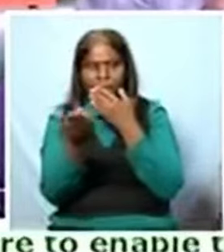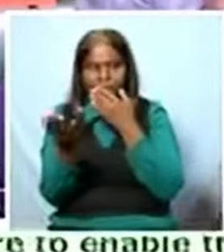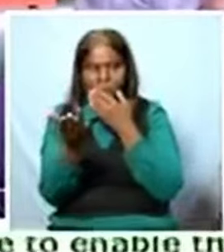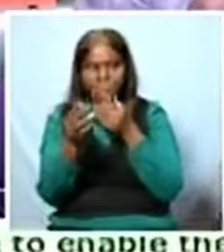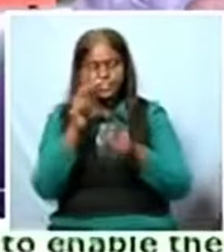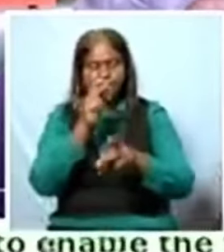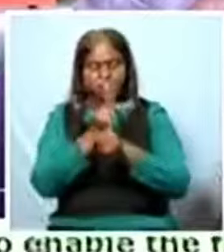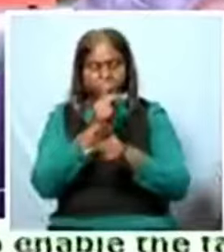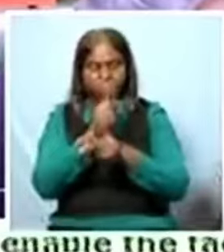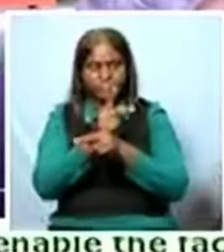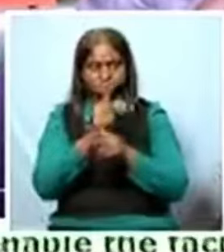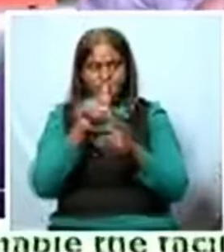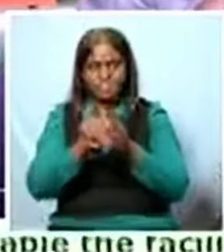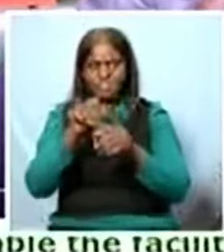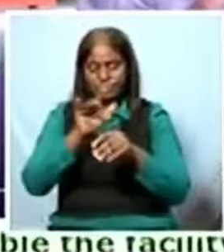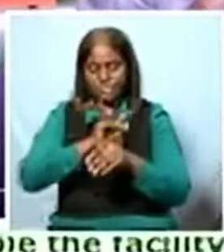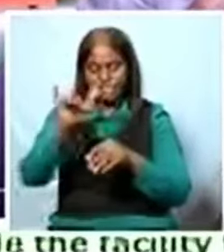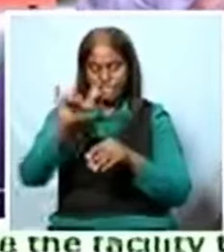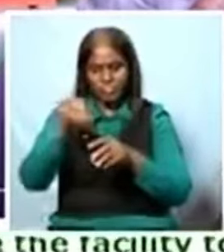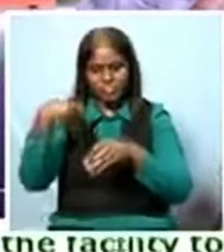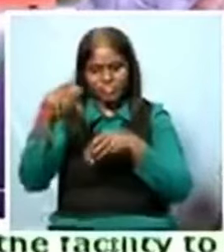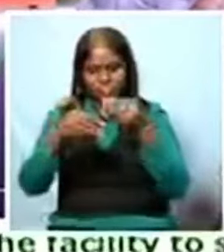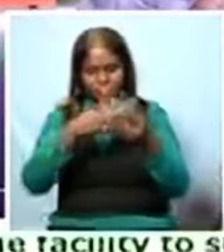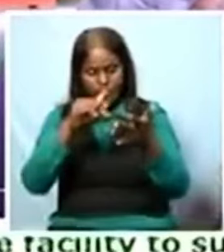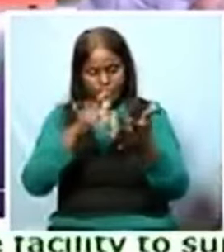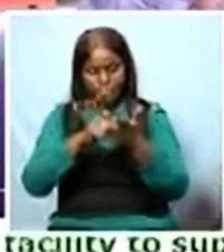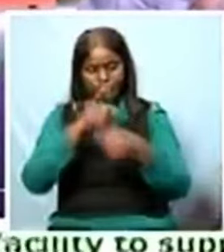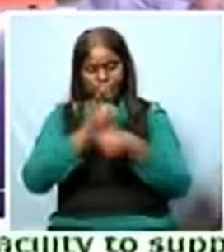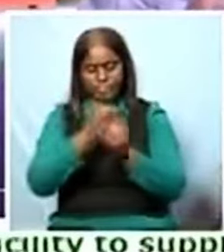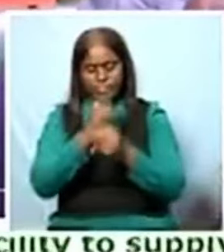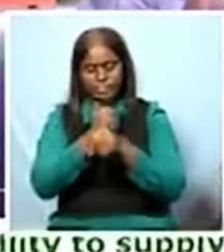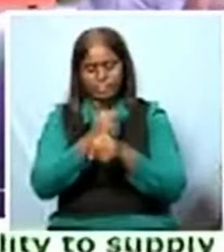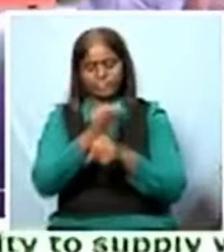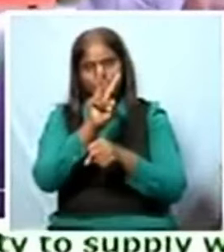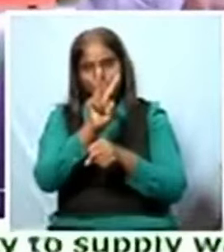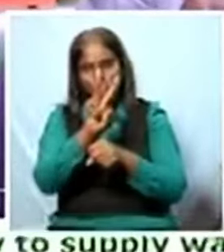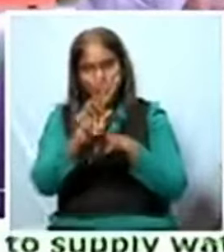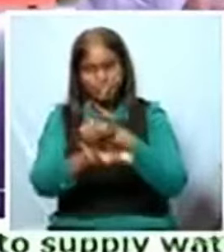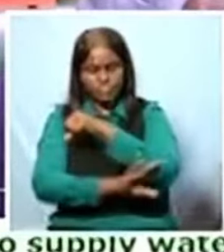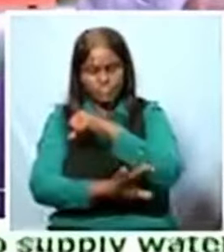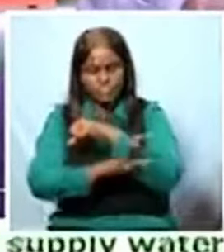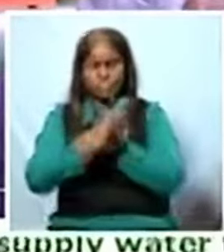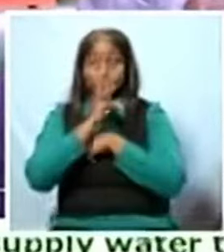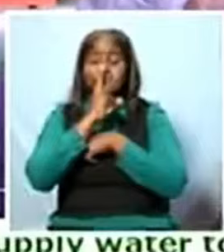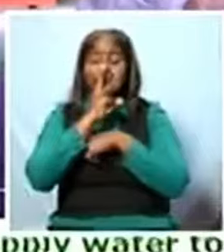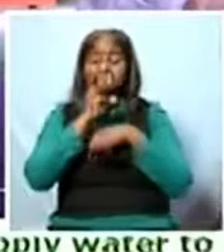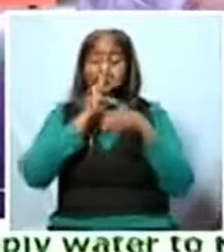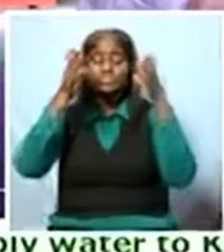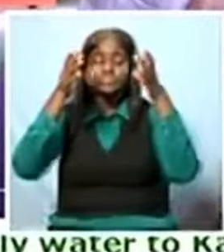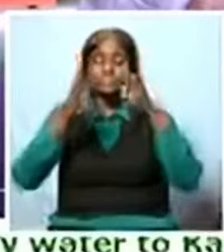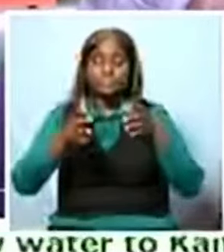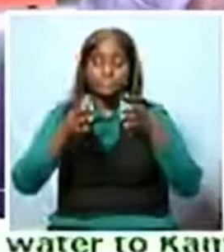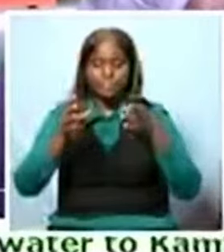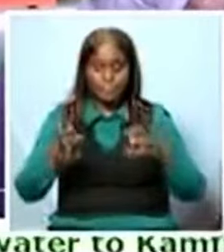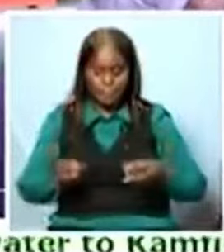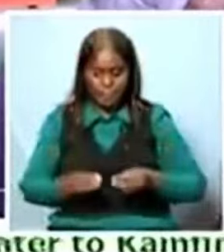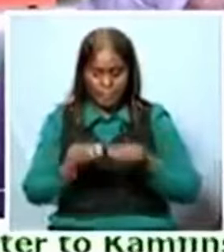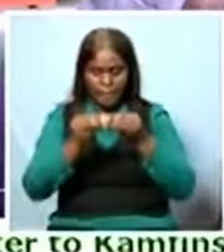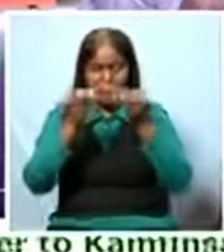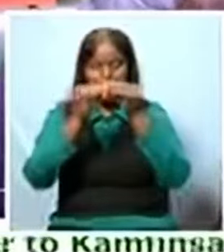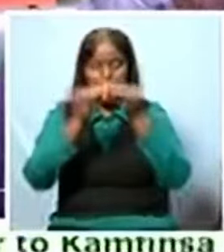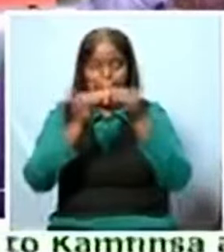storage system at Ndeke Distribution Center, which comprises 2 underground water tanks totaling